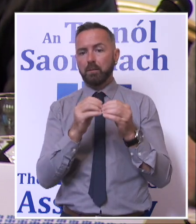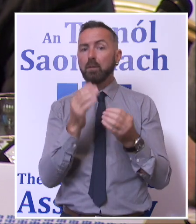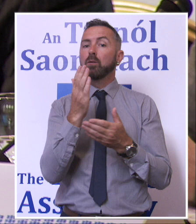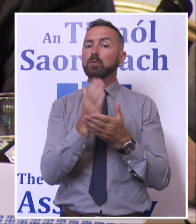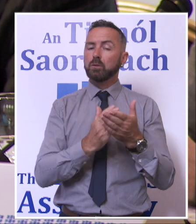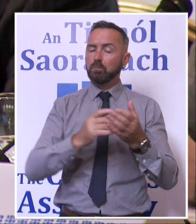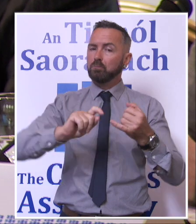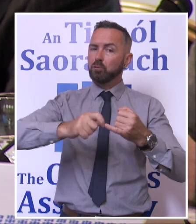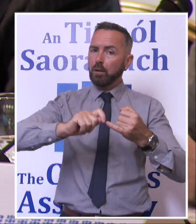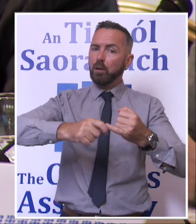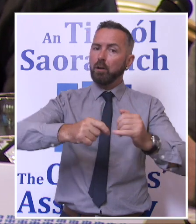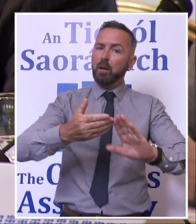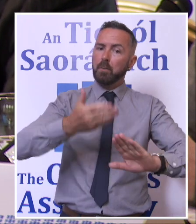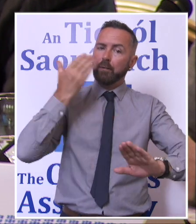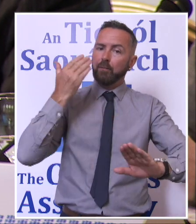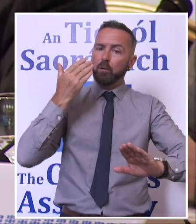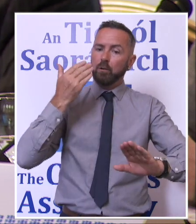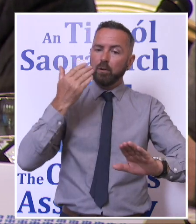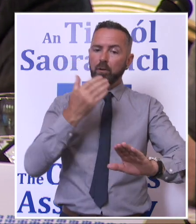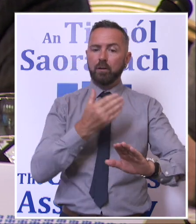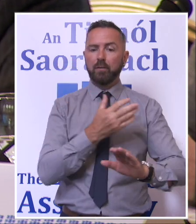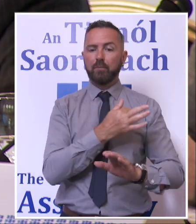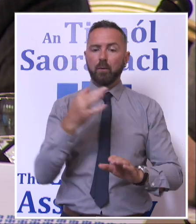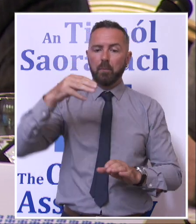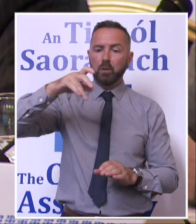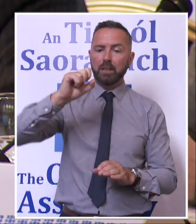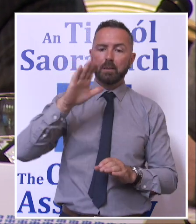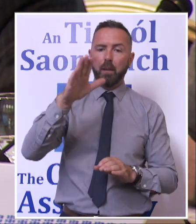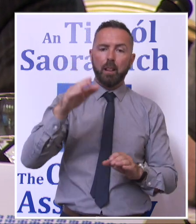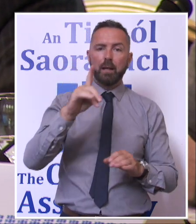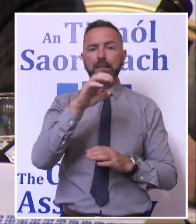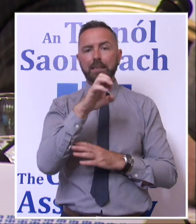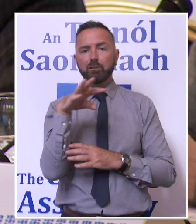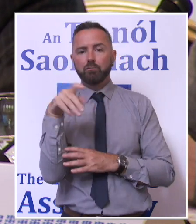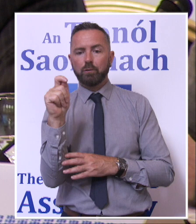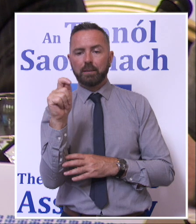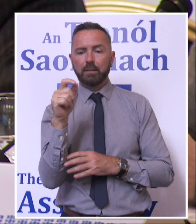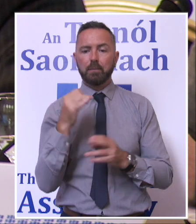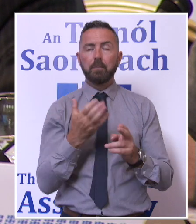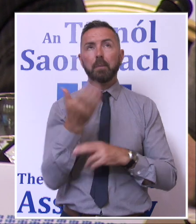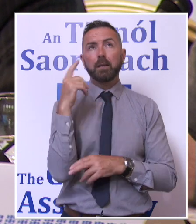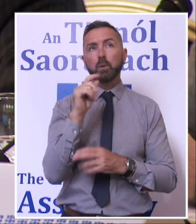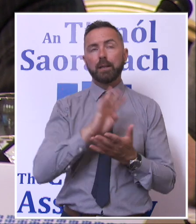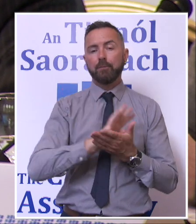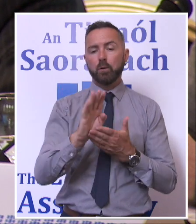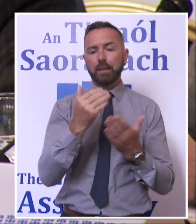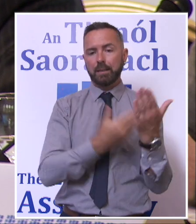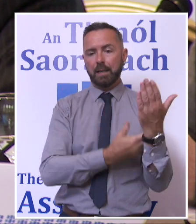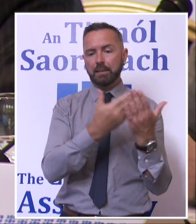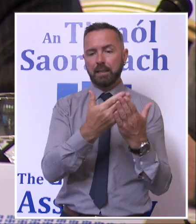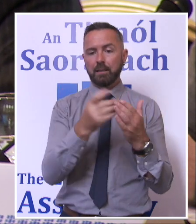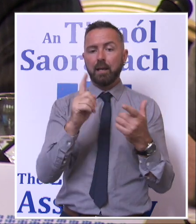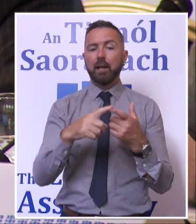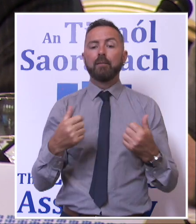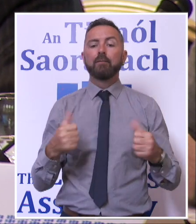efforts at reform, at creating a tier below through municipal districts in the 2014 legislation. And